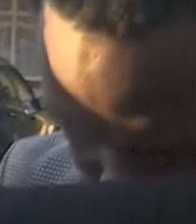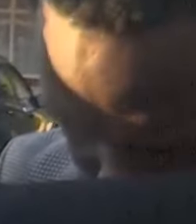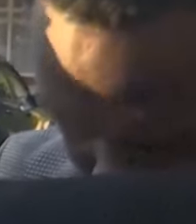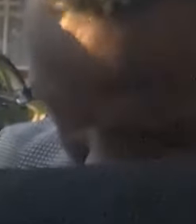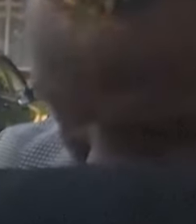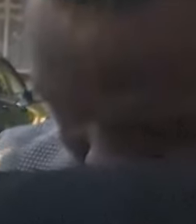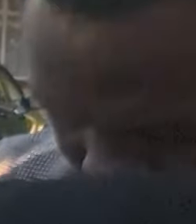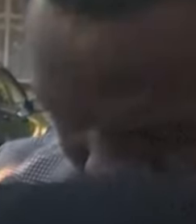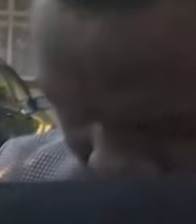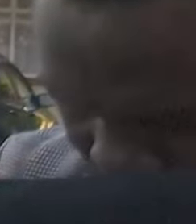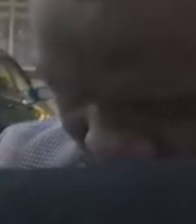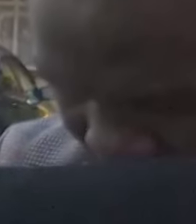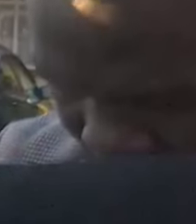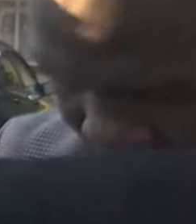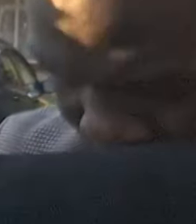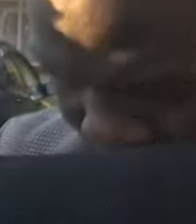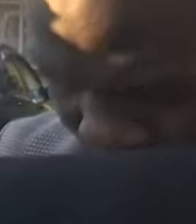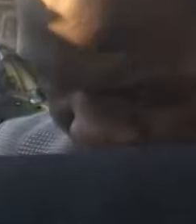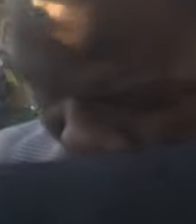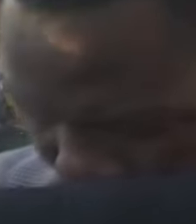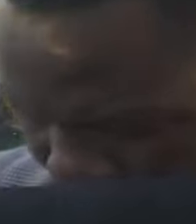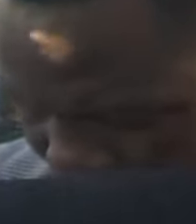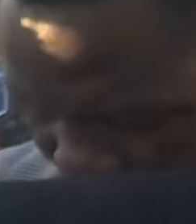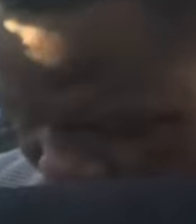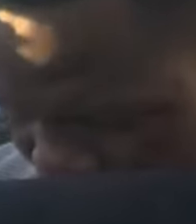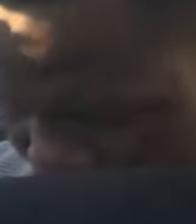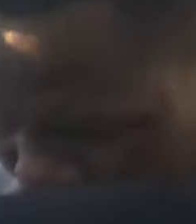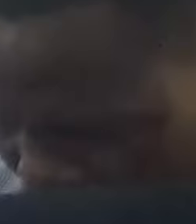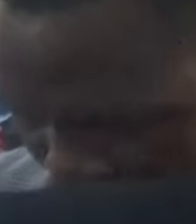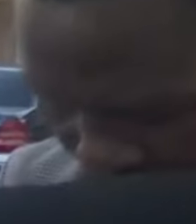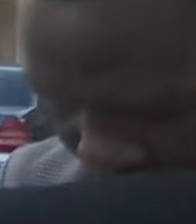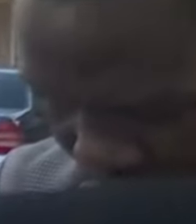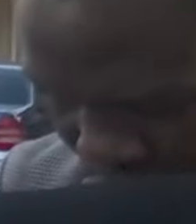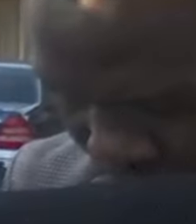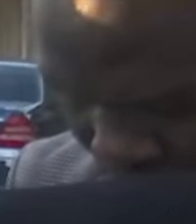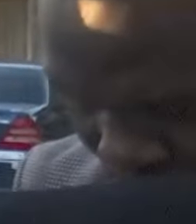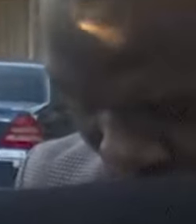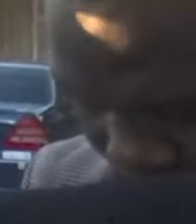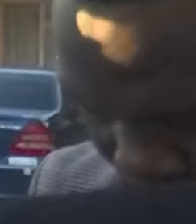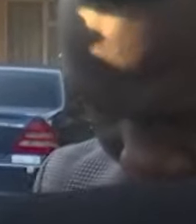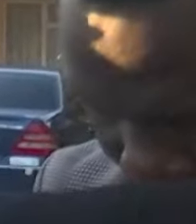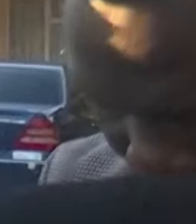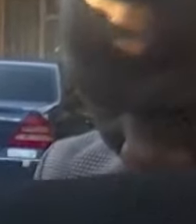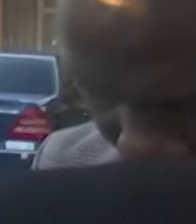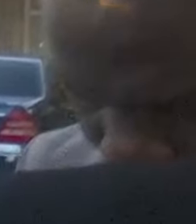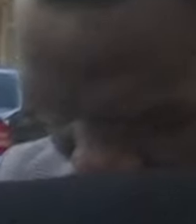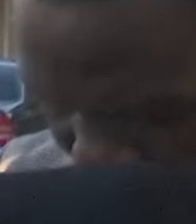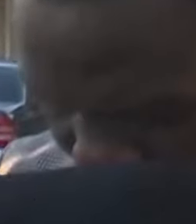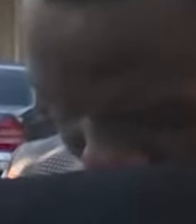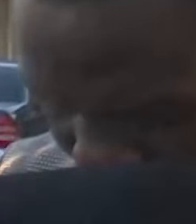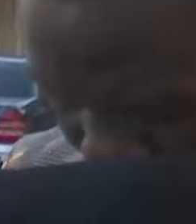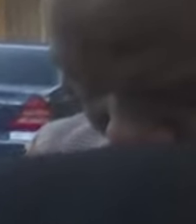On behalf of His Excellency the President, condolences to the family, to the widow, also to the mother of the late.